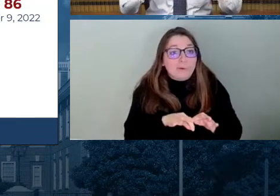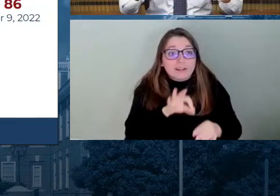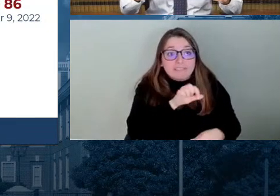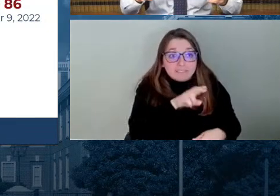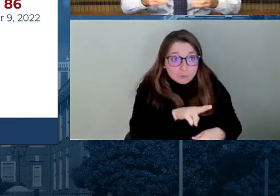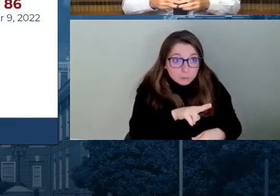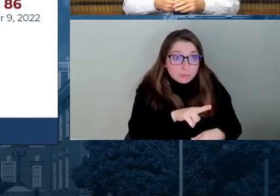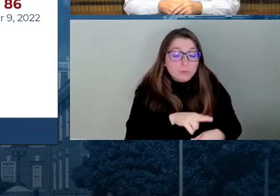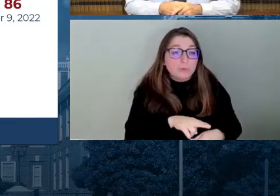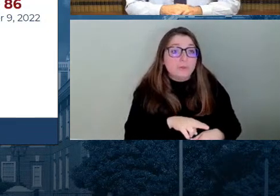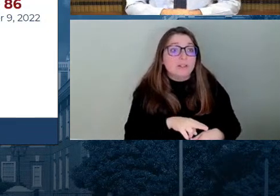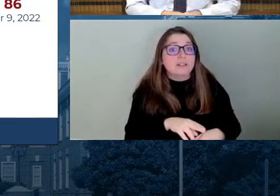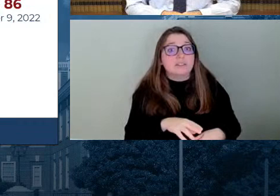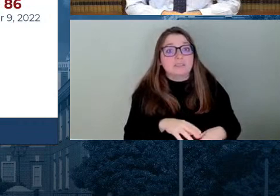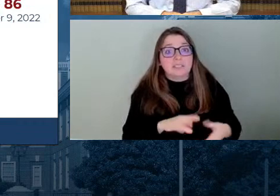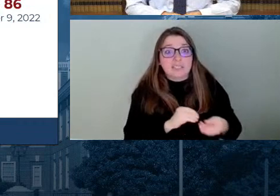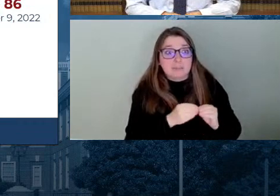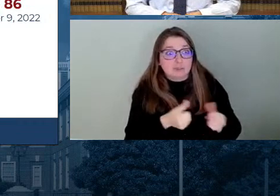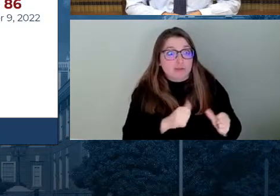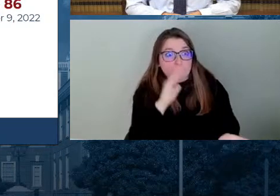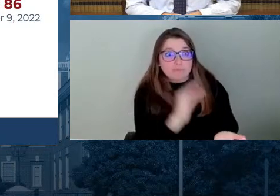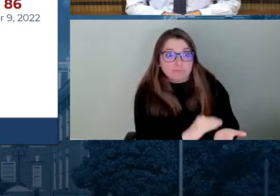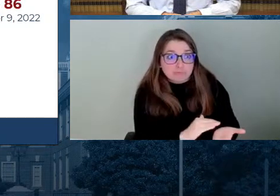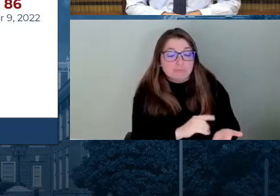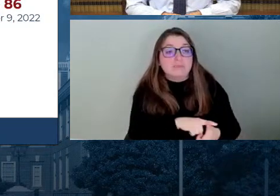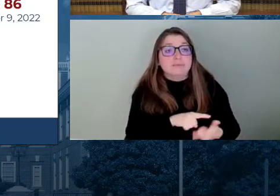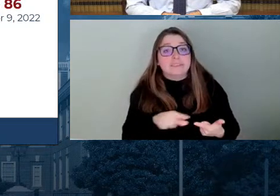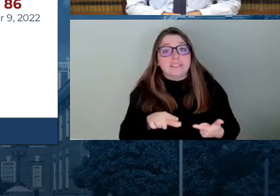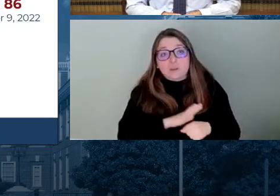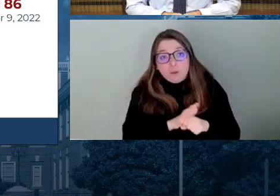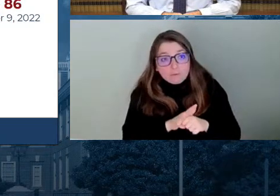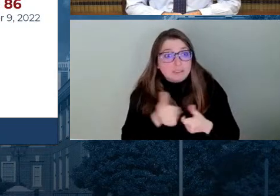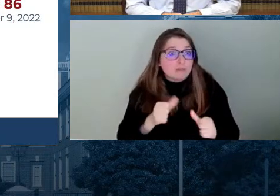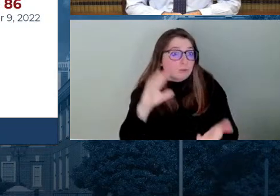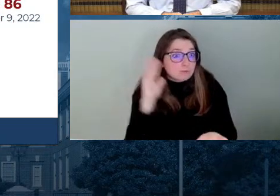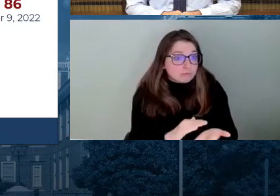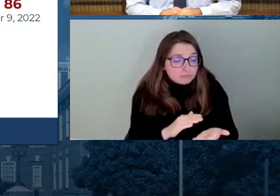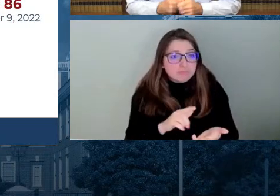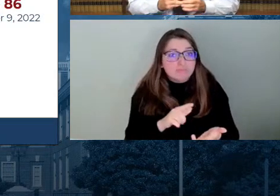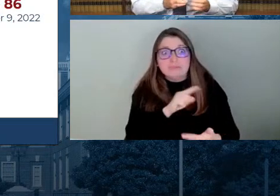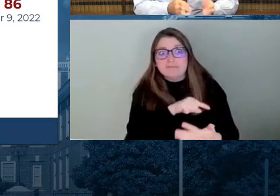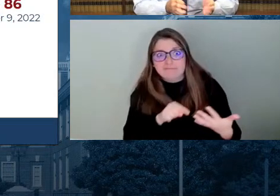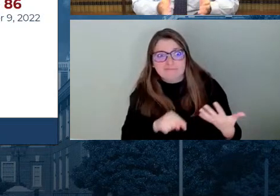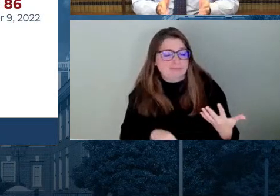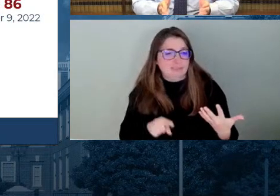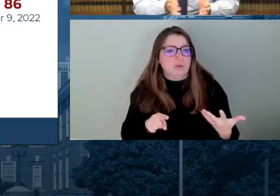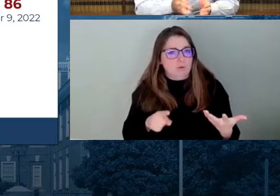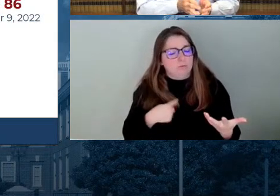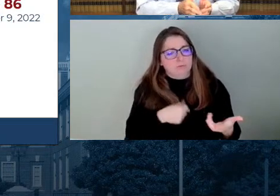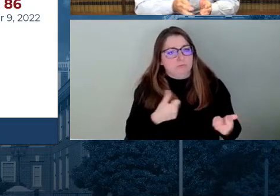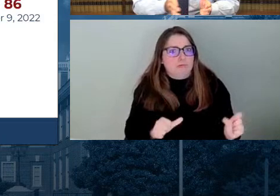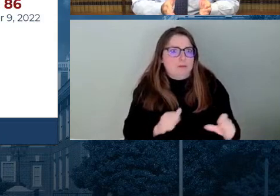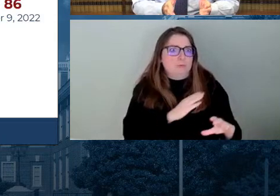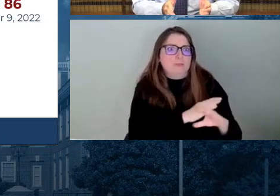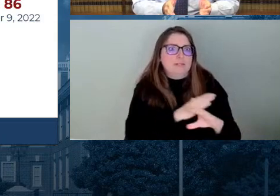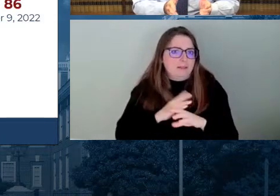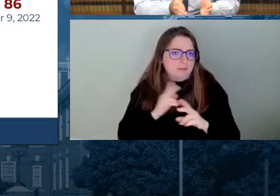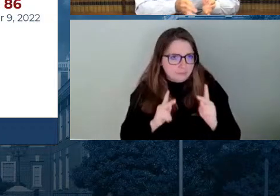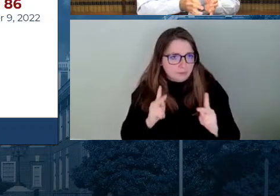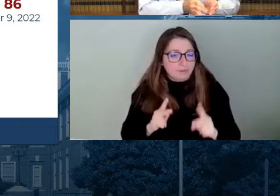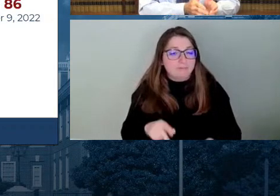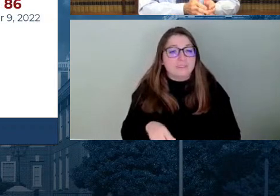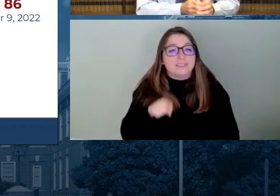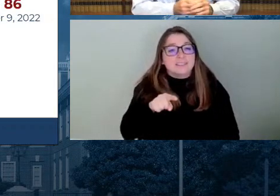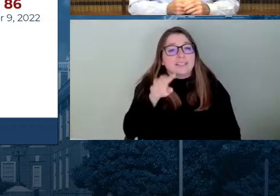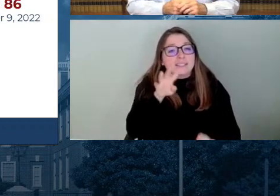protective measures, we're protecting hospital capacity. So if you look at this graph, it's actually 2 years back to back. So